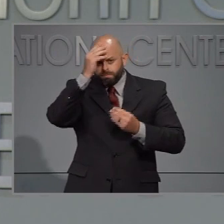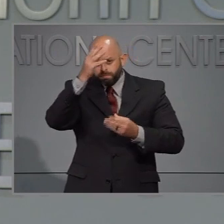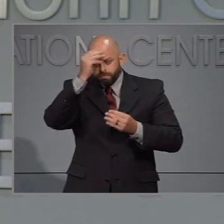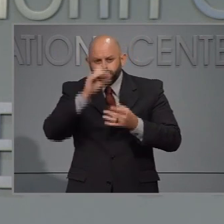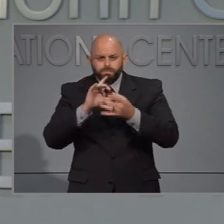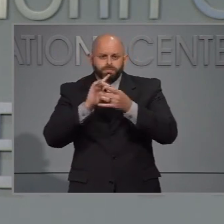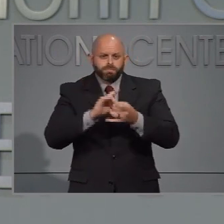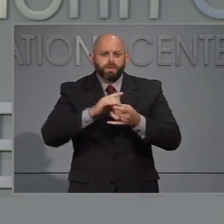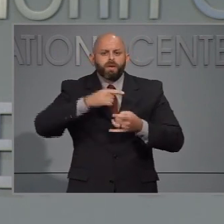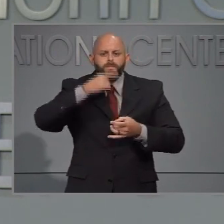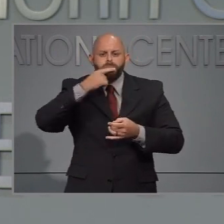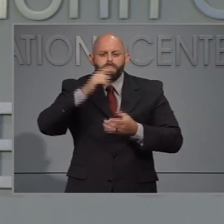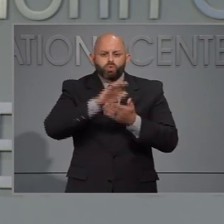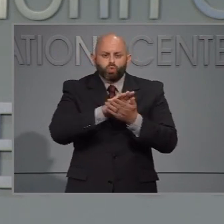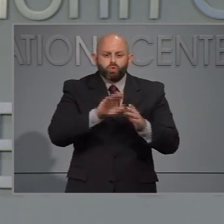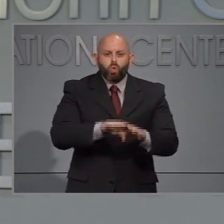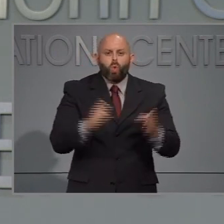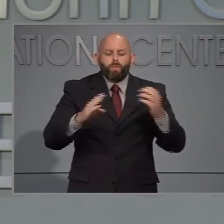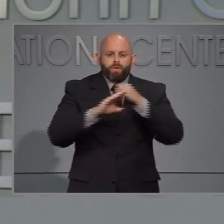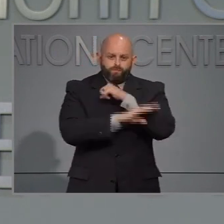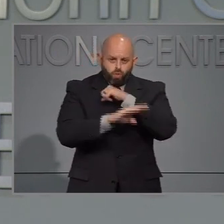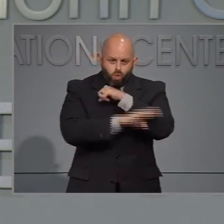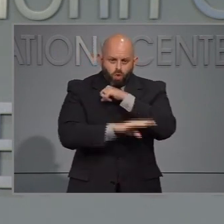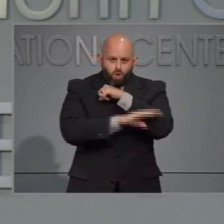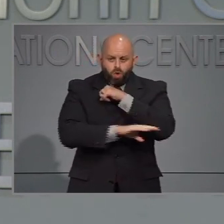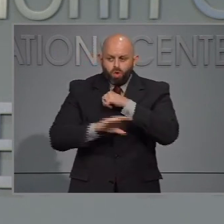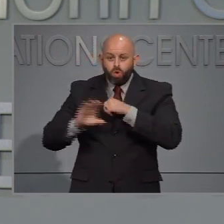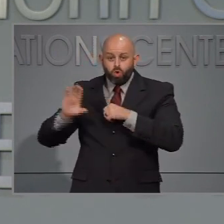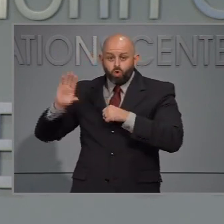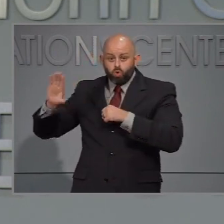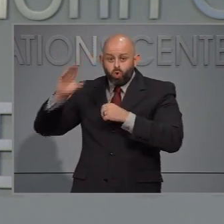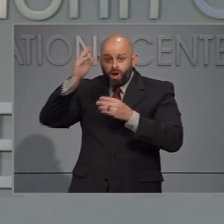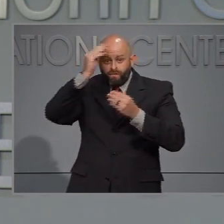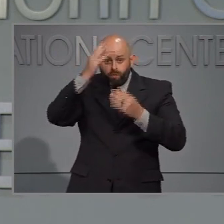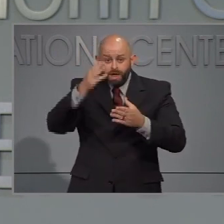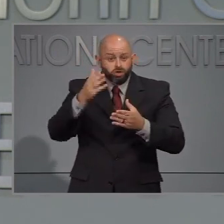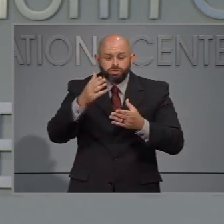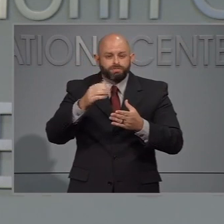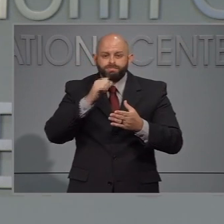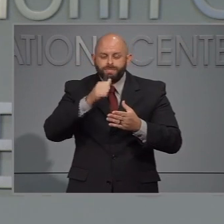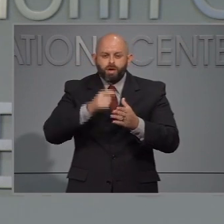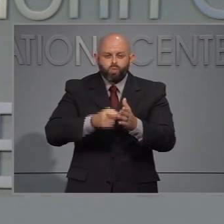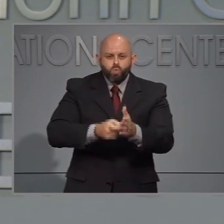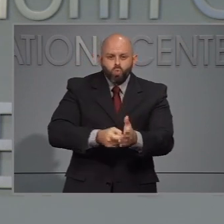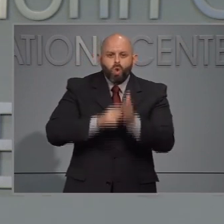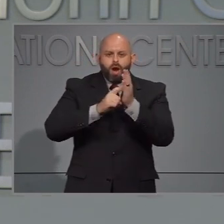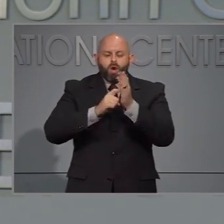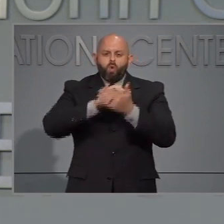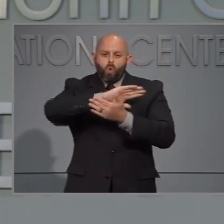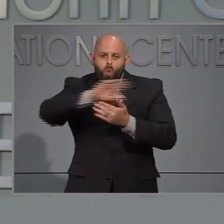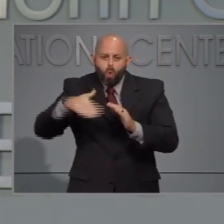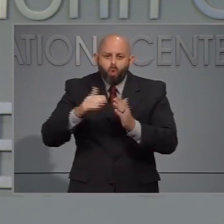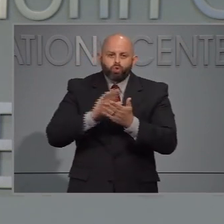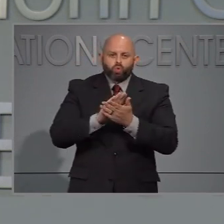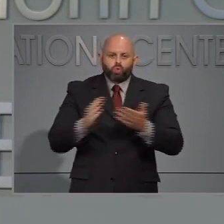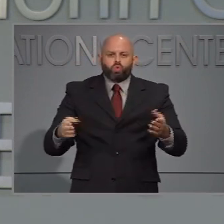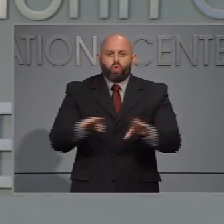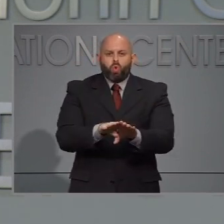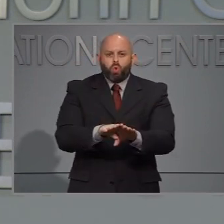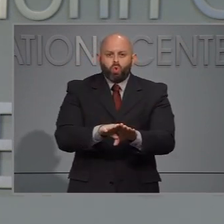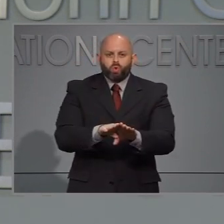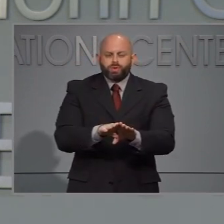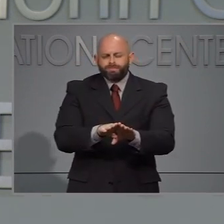fall doesn't actually keep all schools closed like they did in the spring. So I'm wondering how that could apply to private